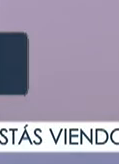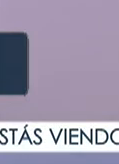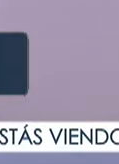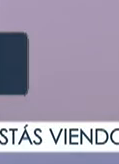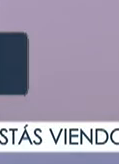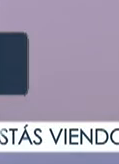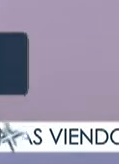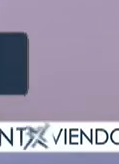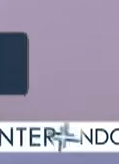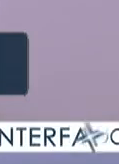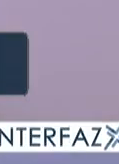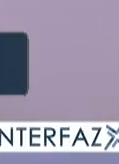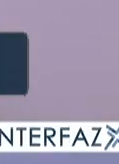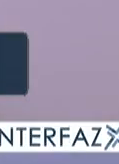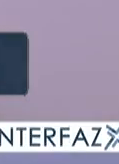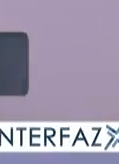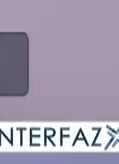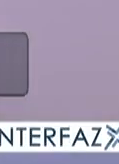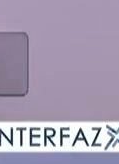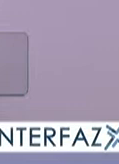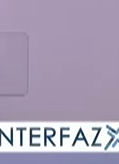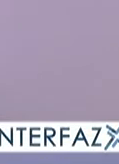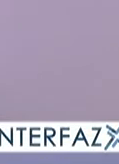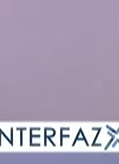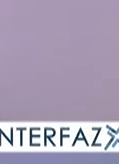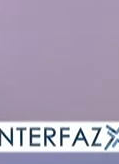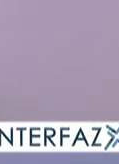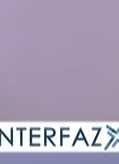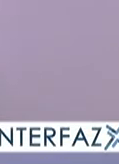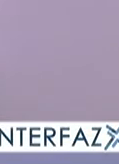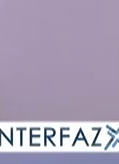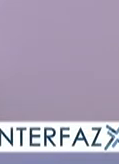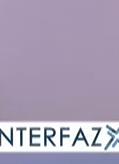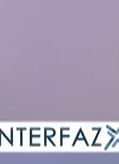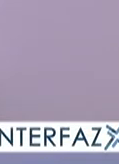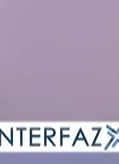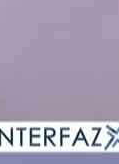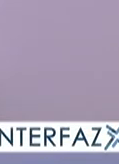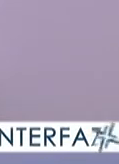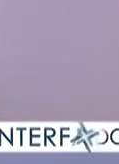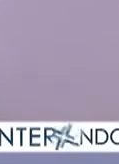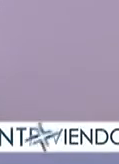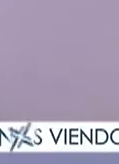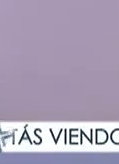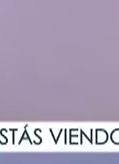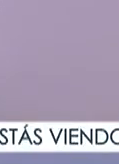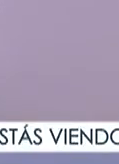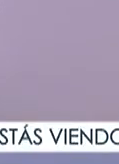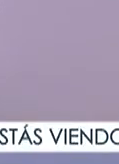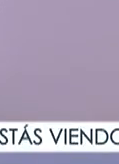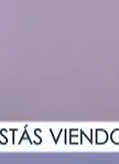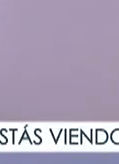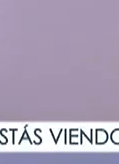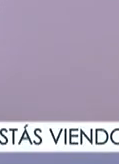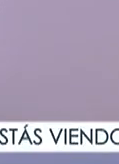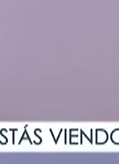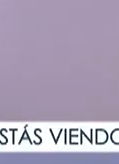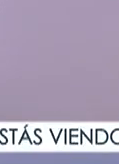even arranged where it will be shown. It's really the journey that's the destination in this case, as they